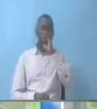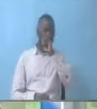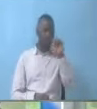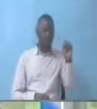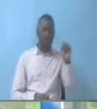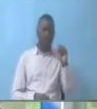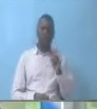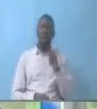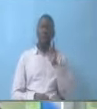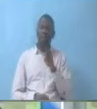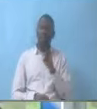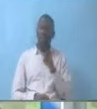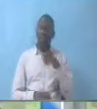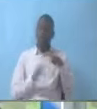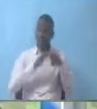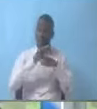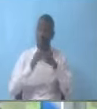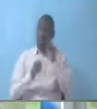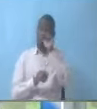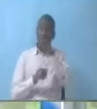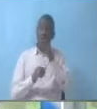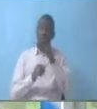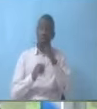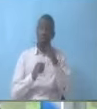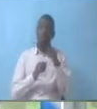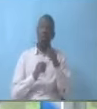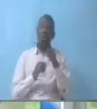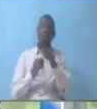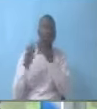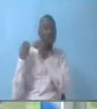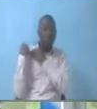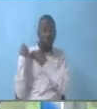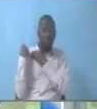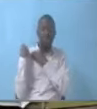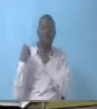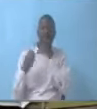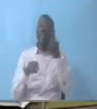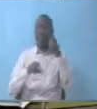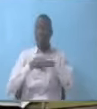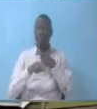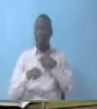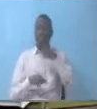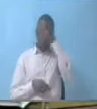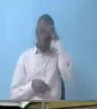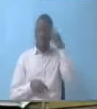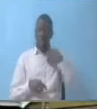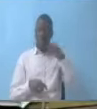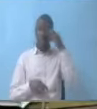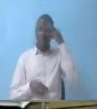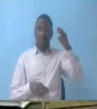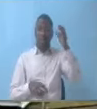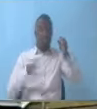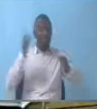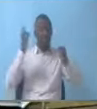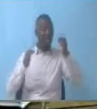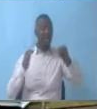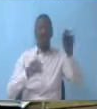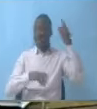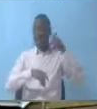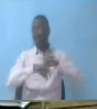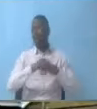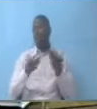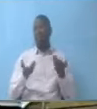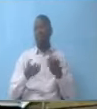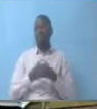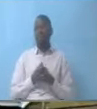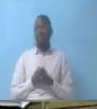your direction and supervision. By the drafting division of the Attorney General's chambers. But we both know. Which